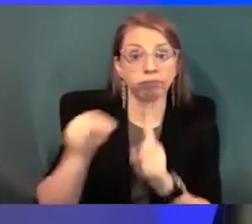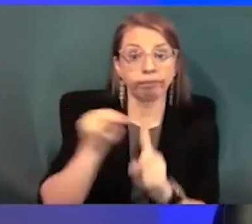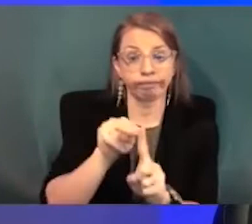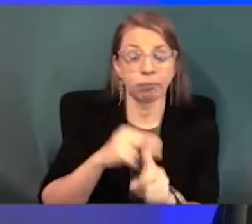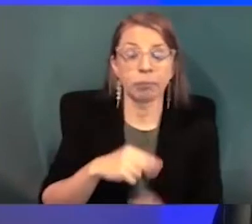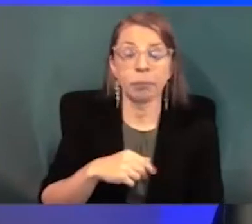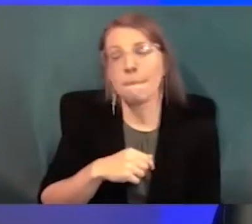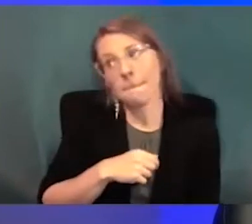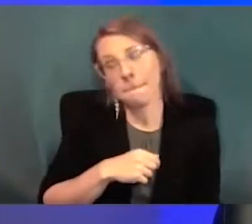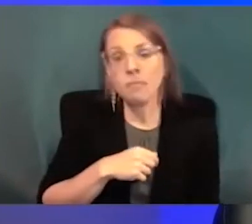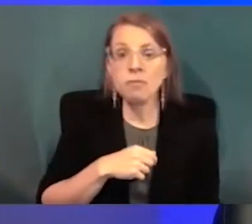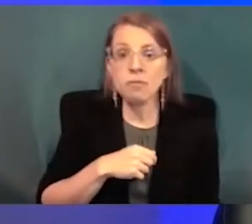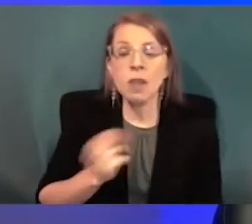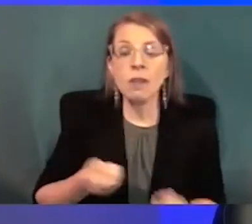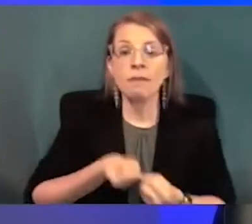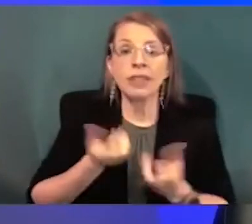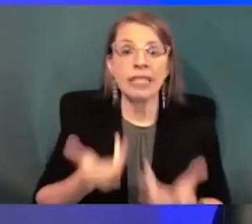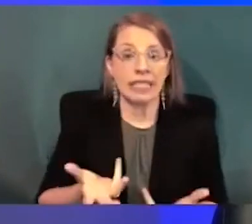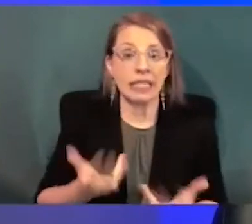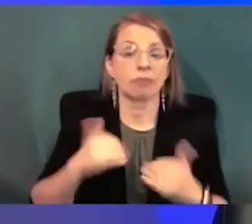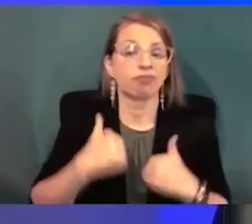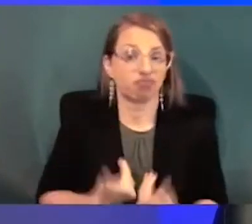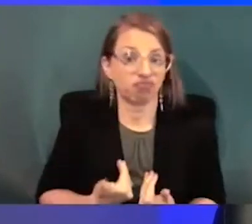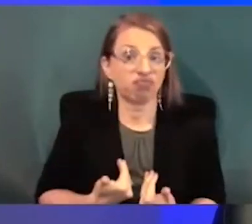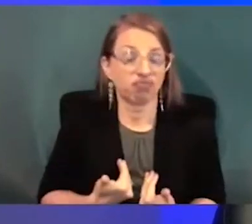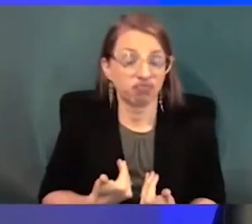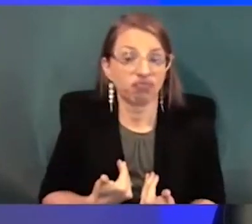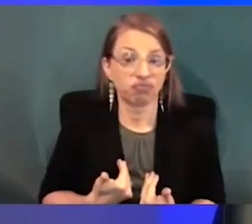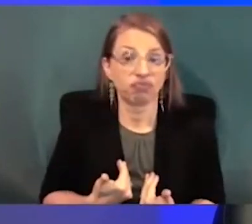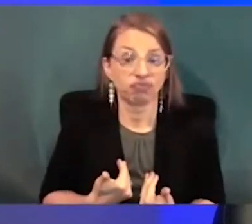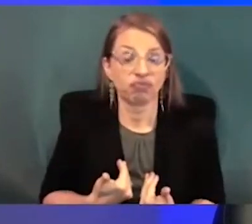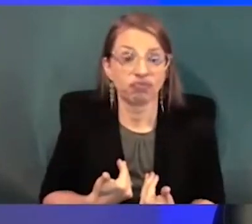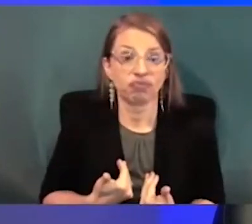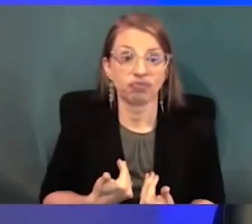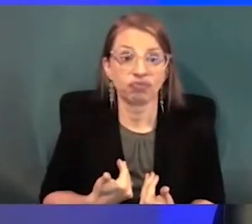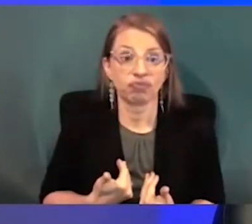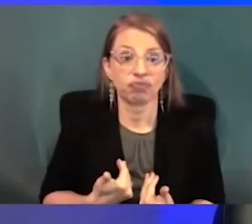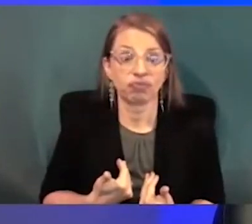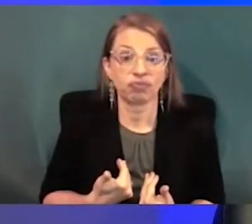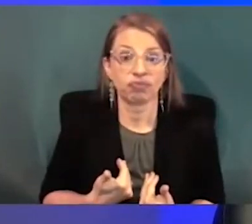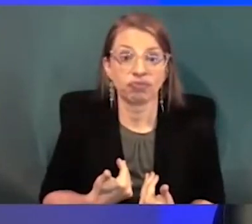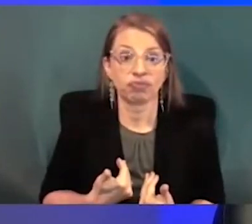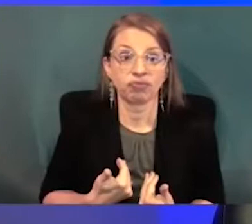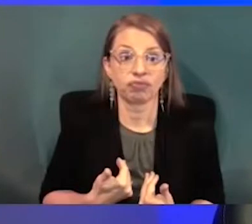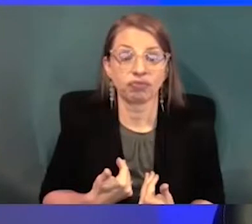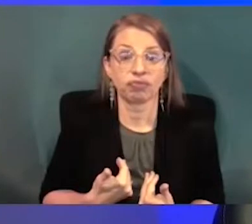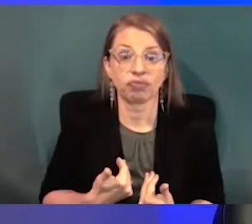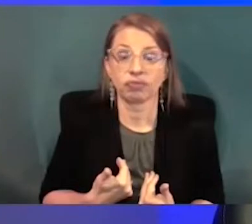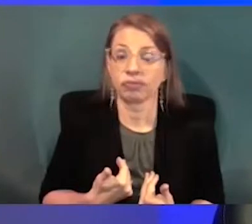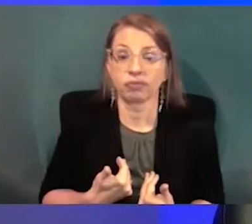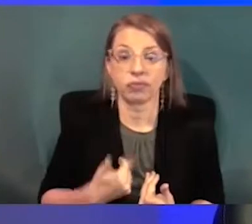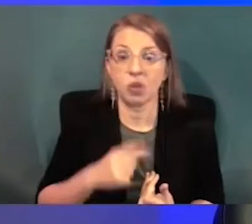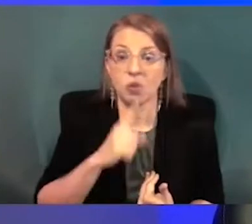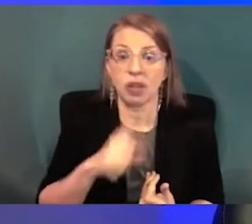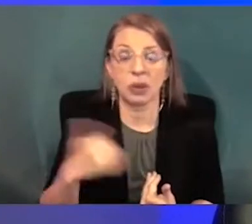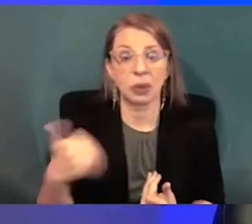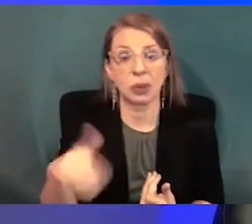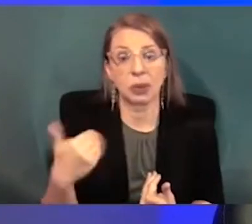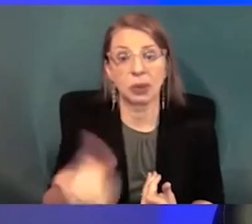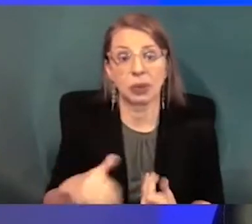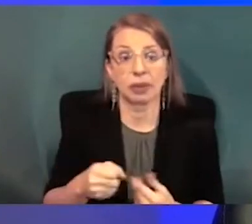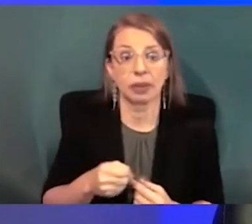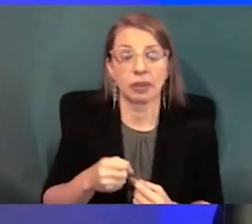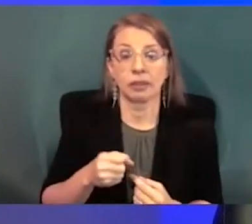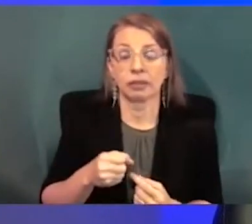the fatigue, I think, was the thing that really pulled me down. It still pulls me down